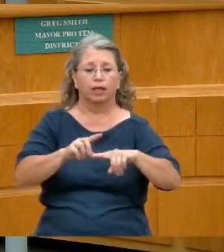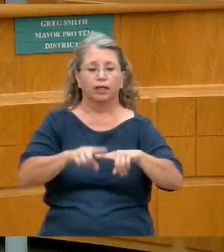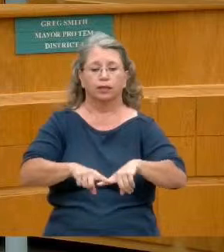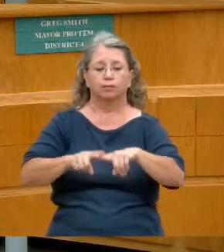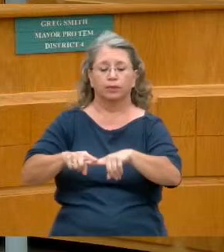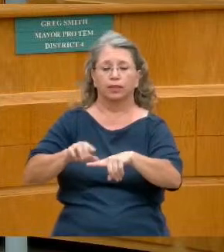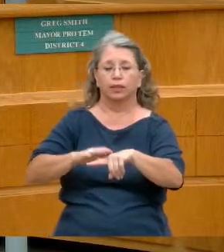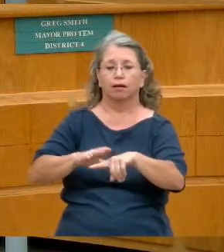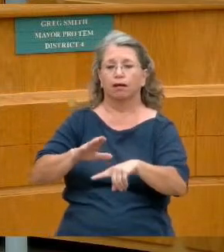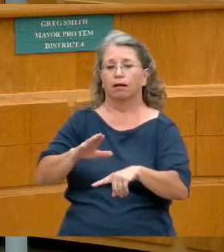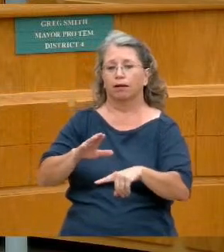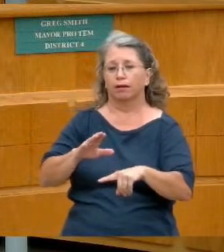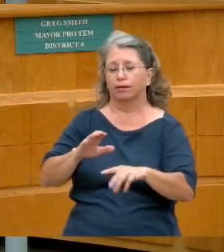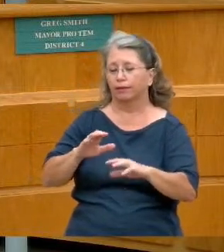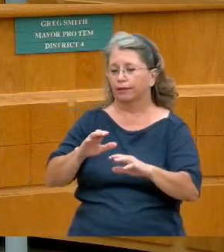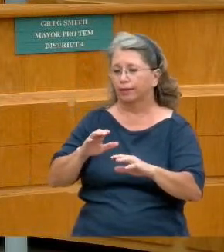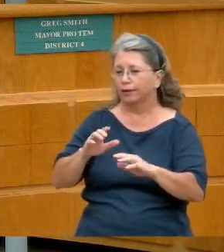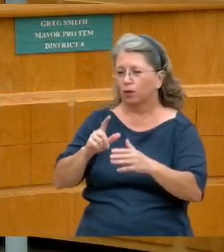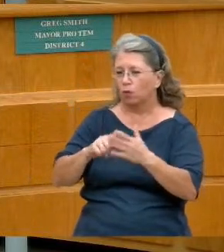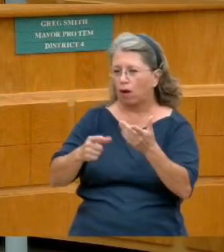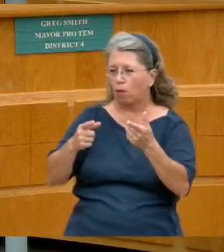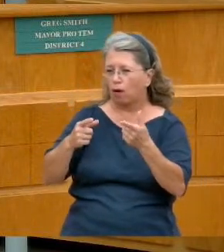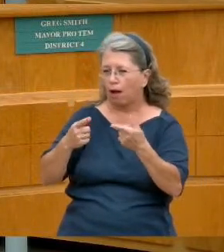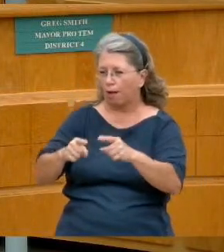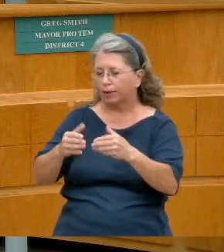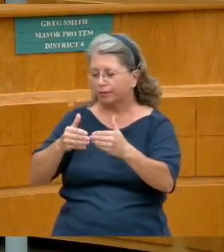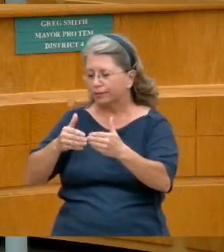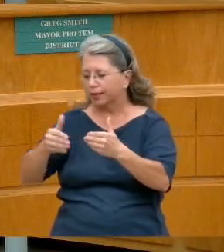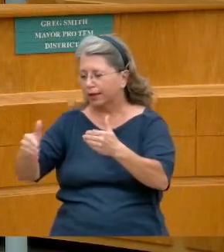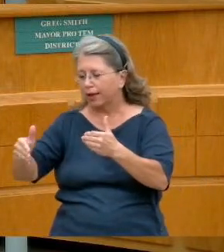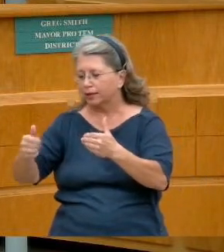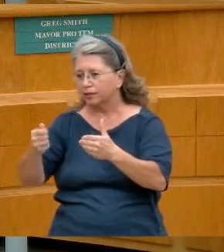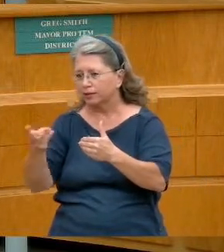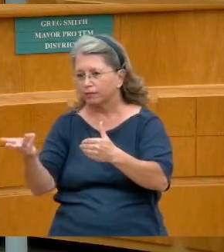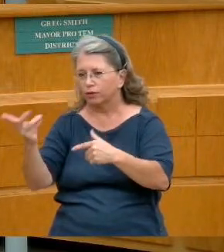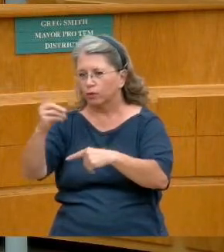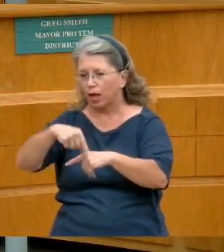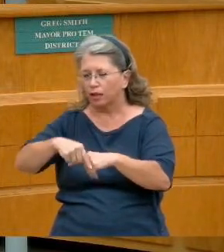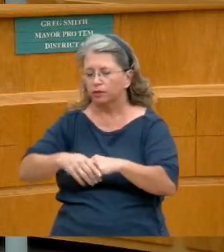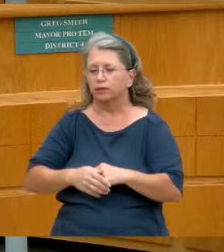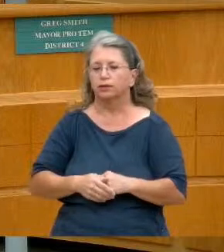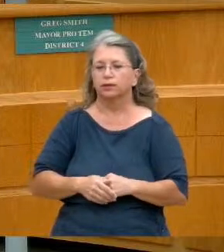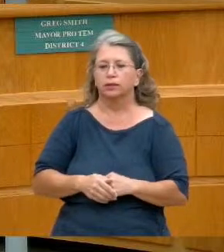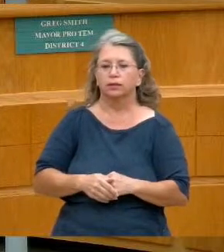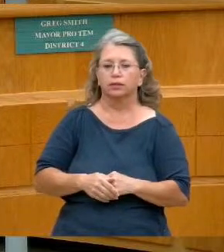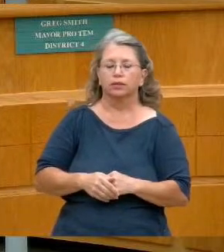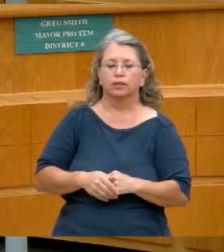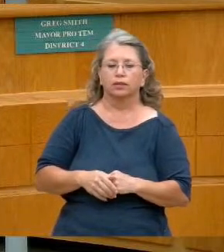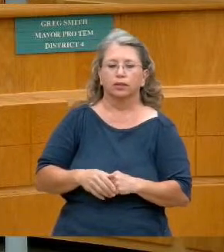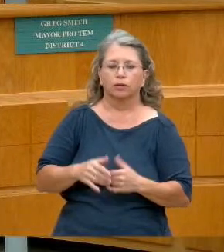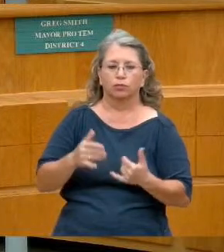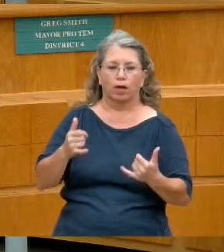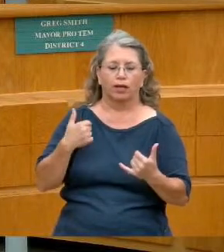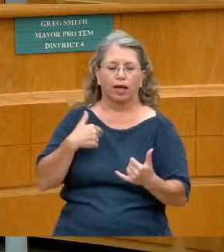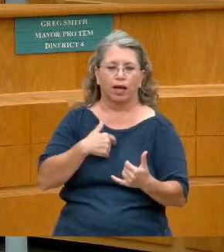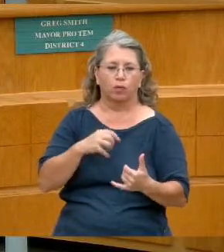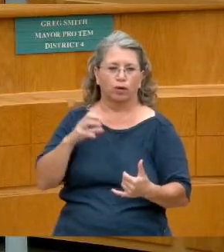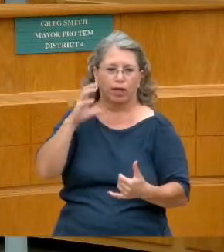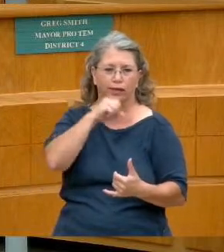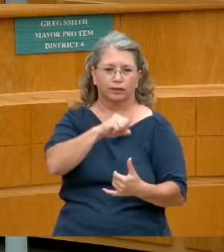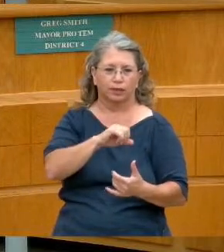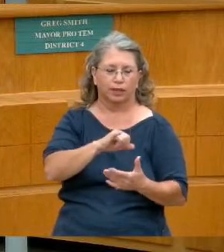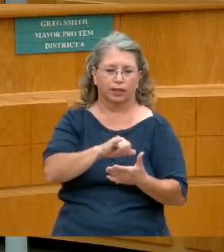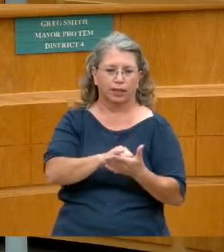out over, say, the next 5 days, this number could increase. But at the least right now, we're estimating it's at